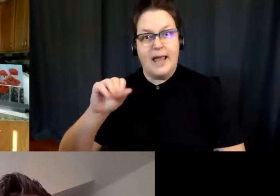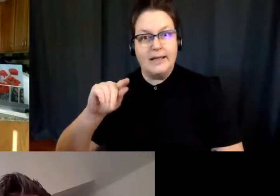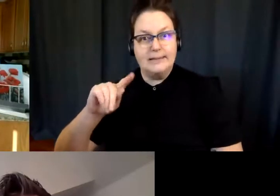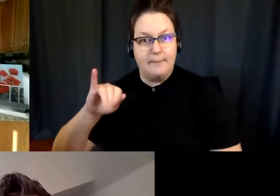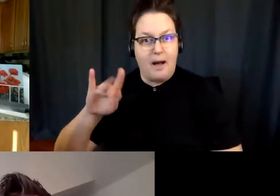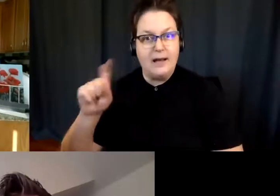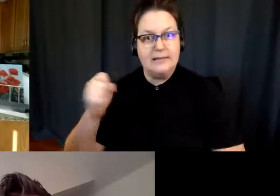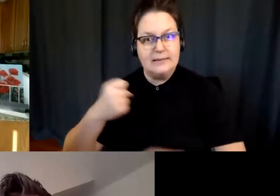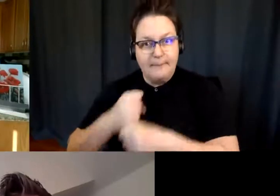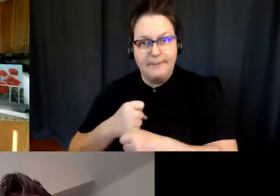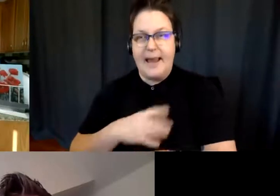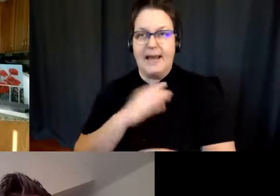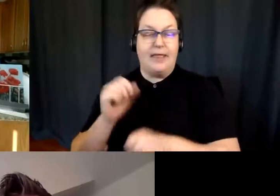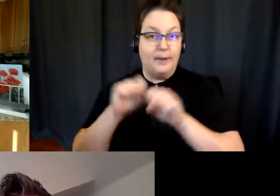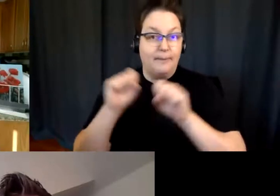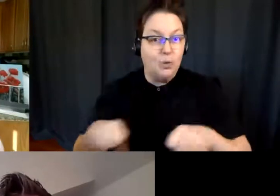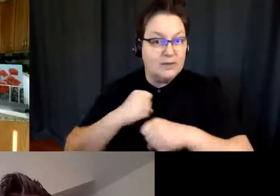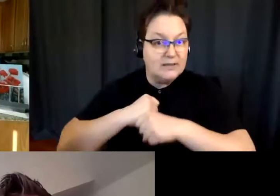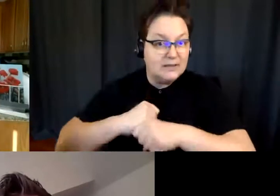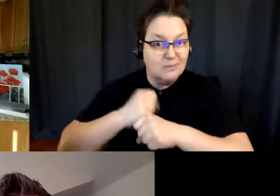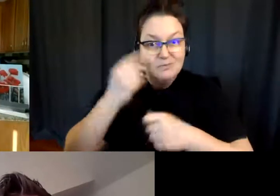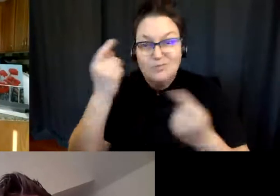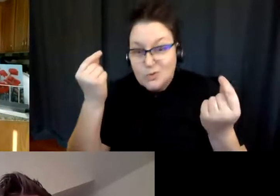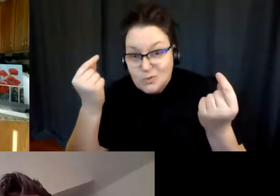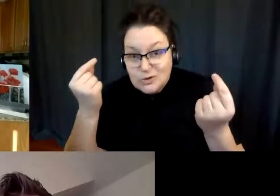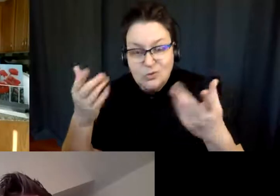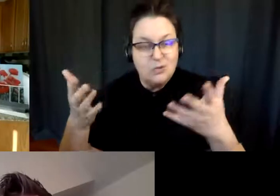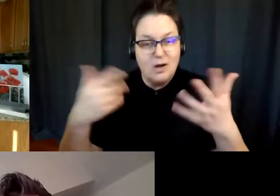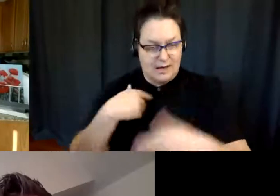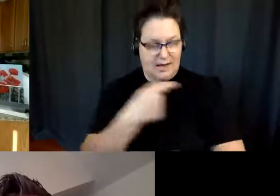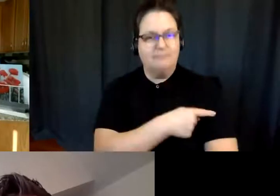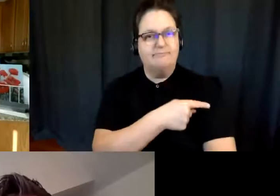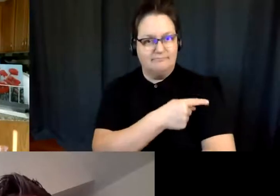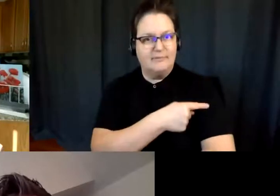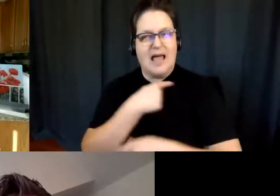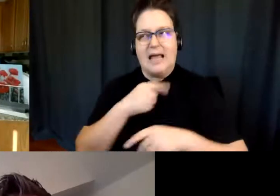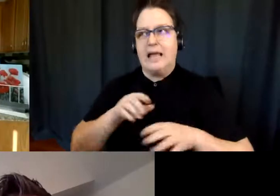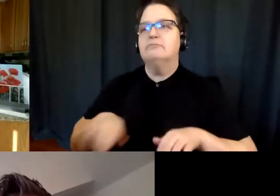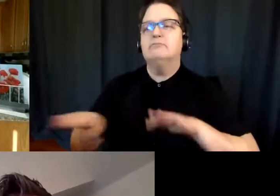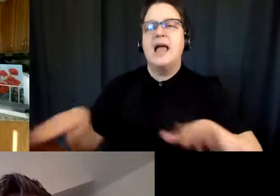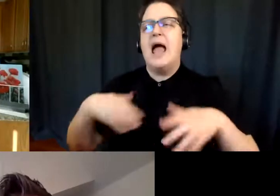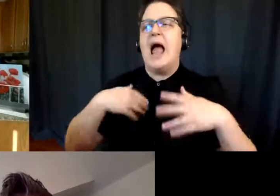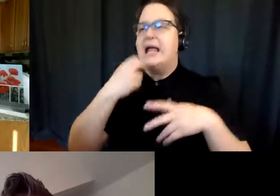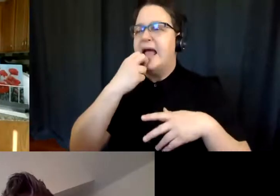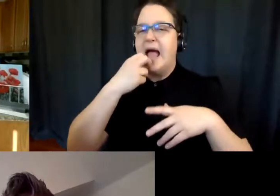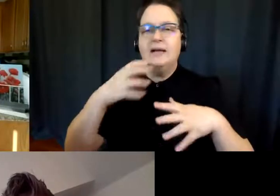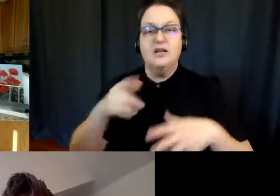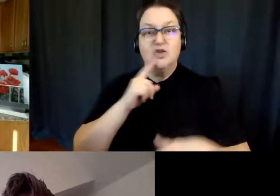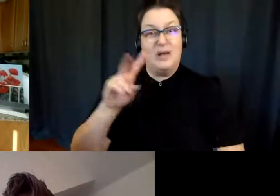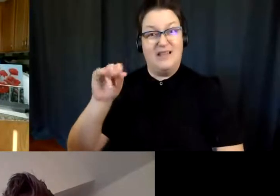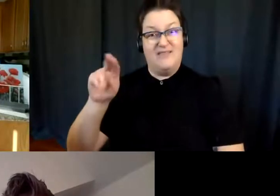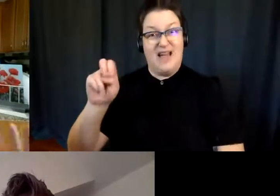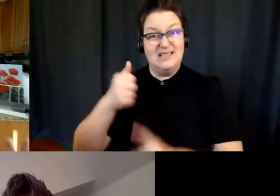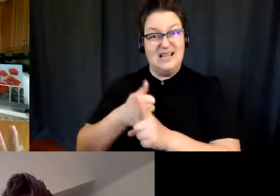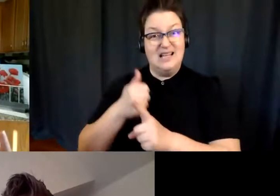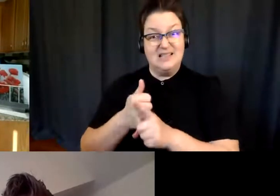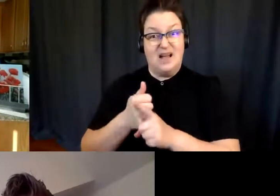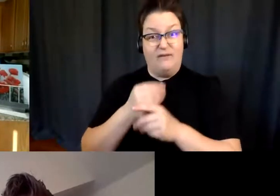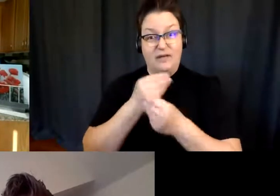really not any vaccine left in your body after a few days. So